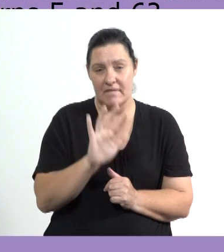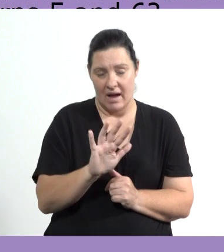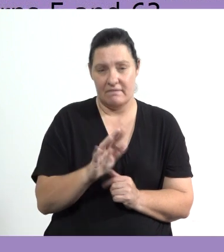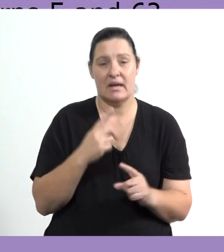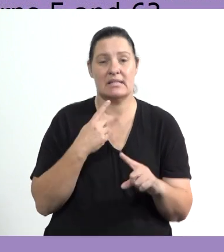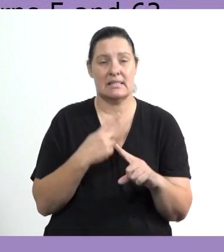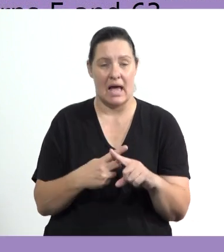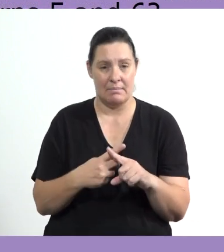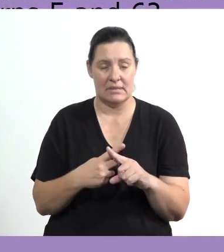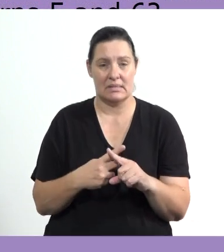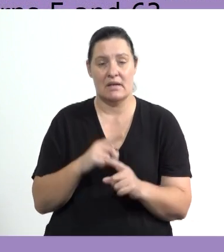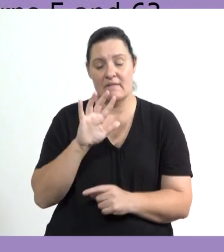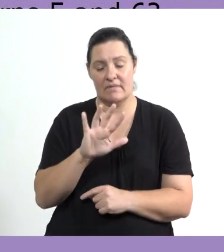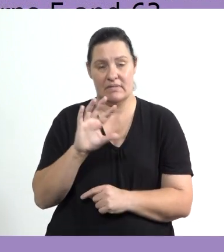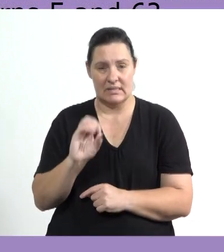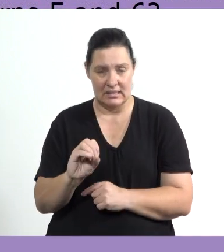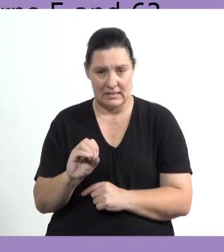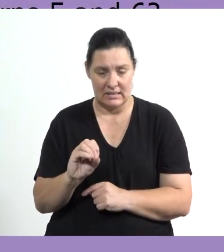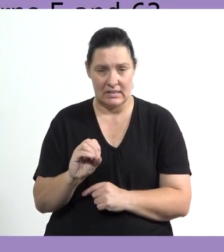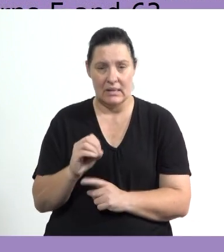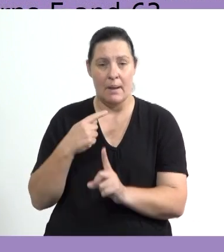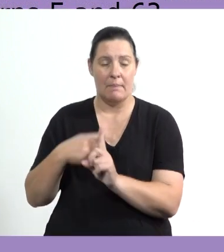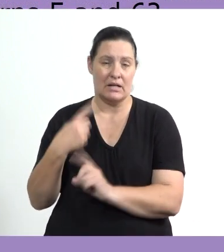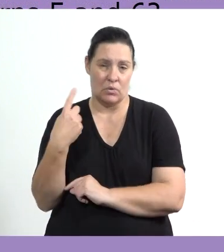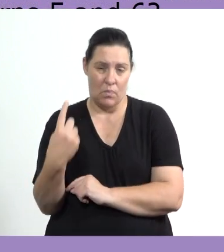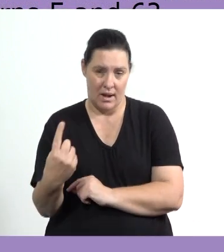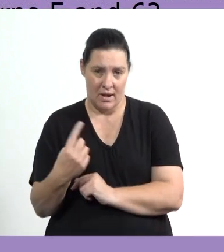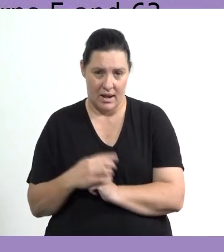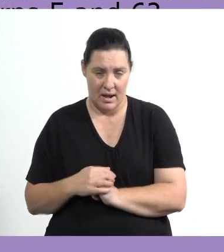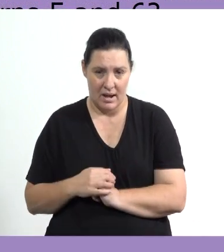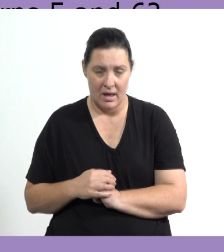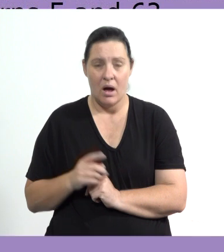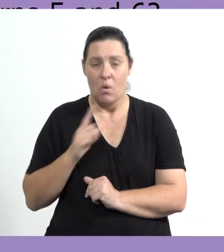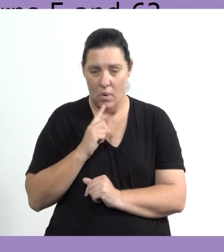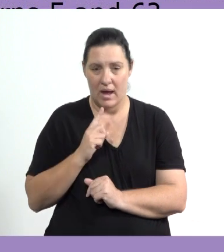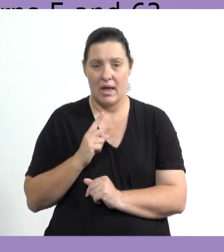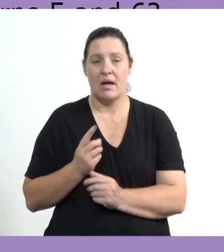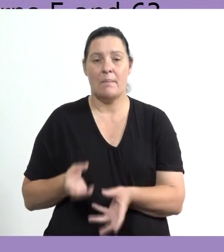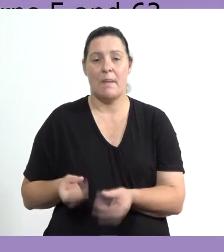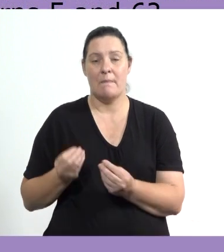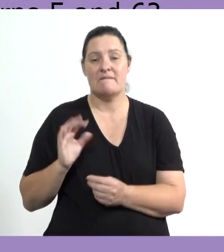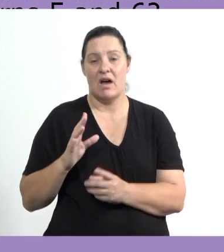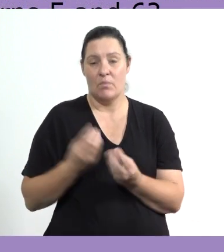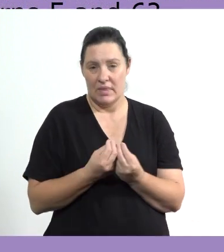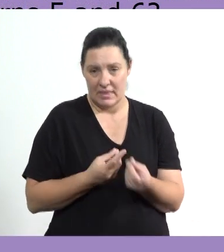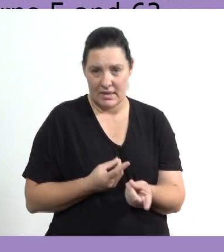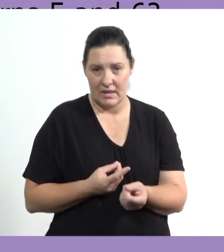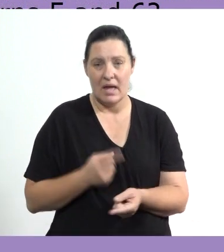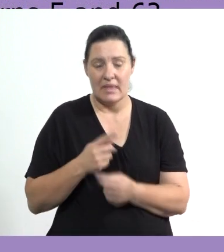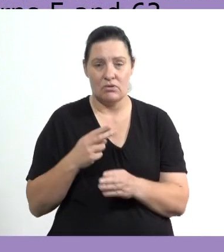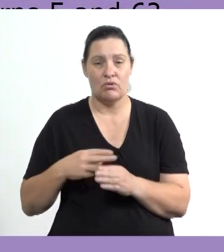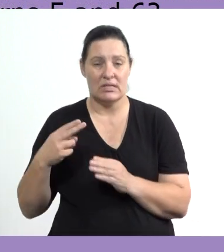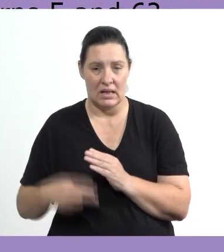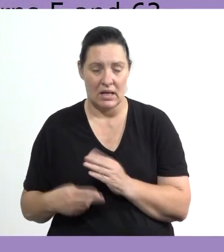5 multiplied by the 50. We add 1 to that 50, and that's what we multiply the 5 with. And from